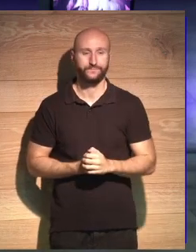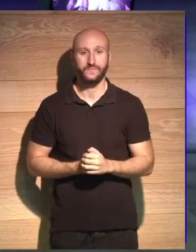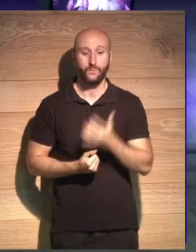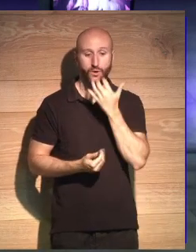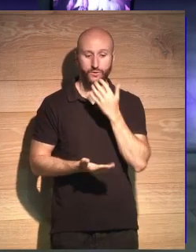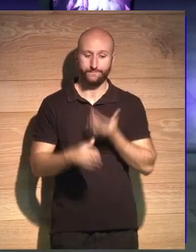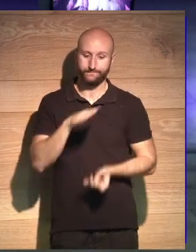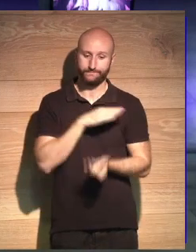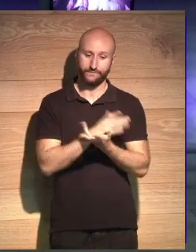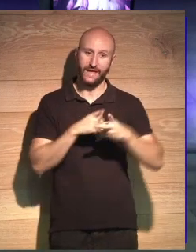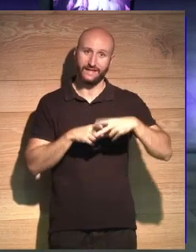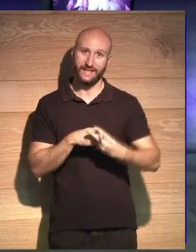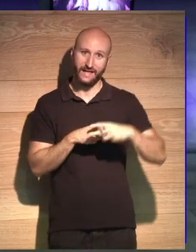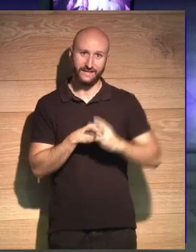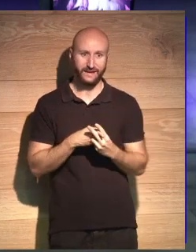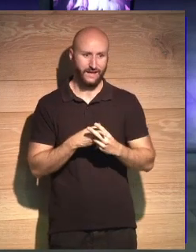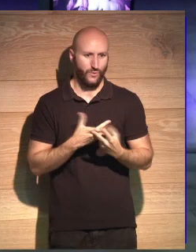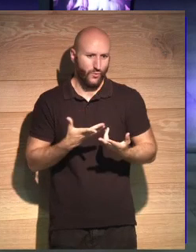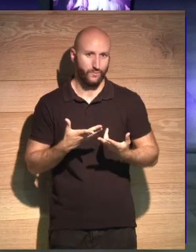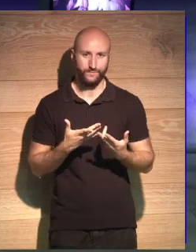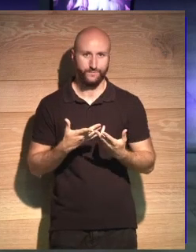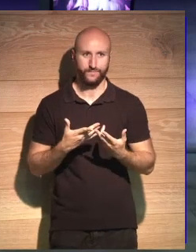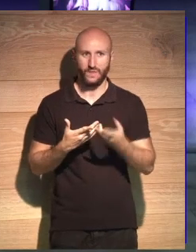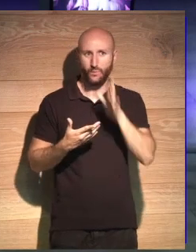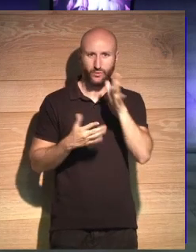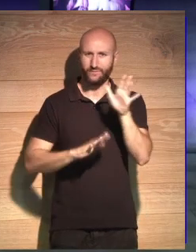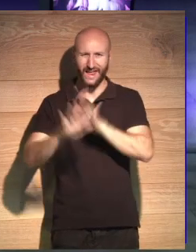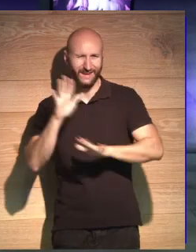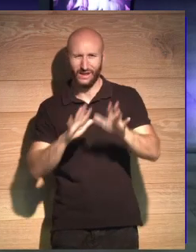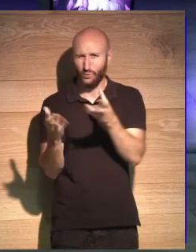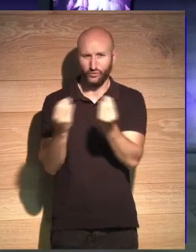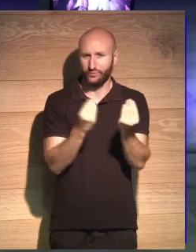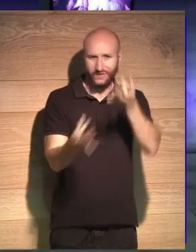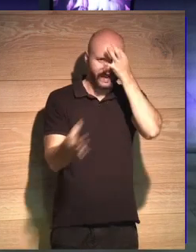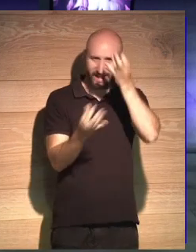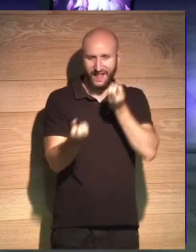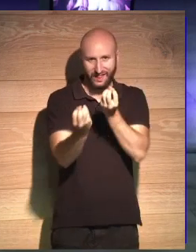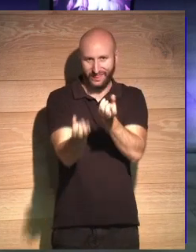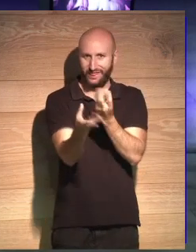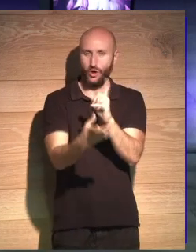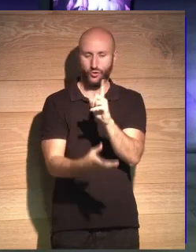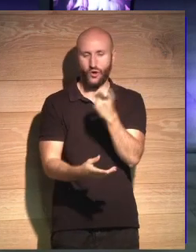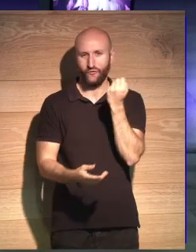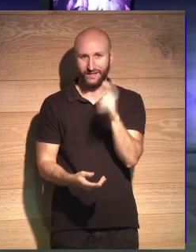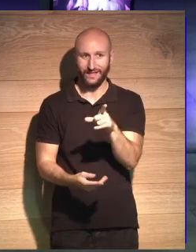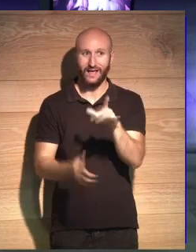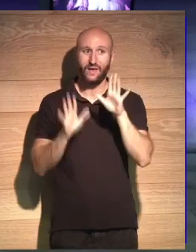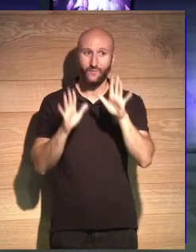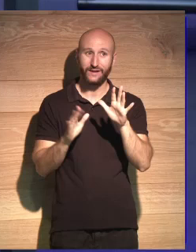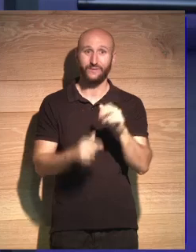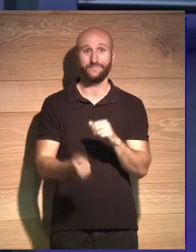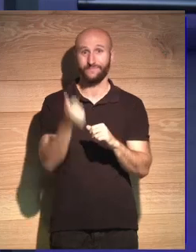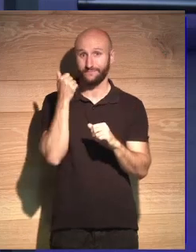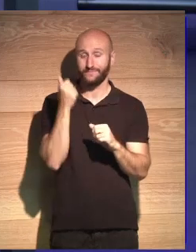that we have found is STEAM. When we start a seminar or a workshop,